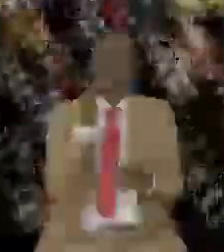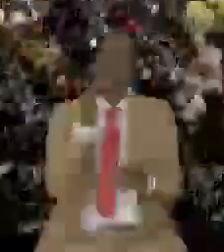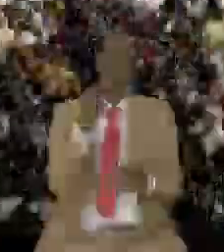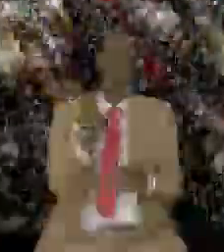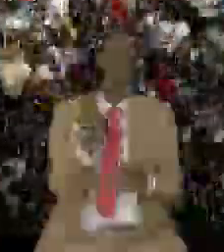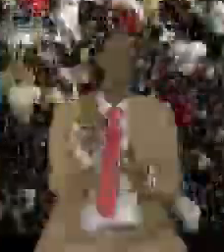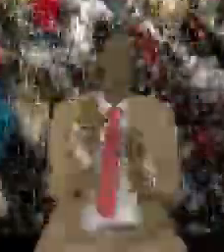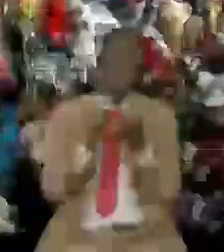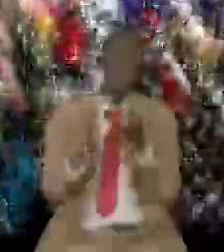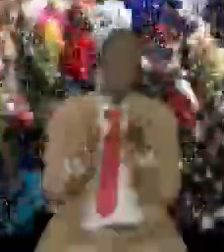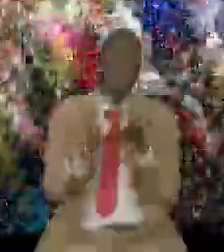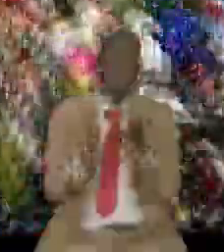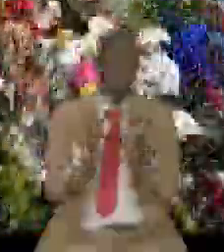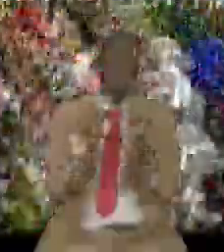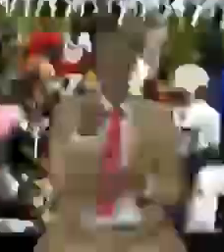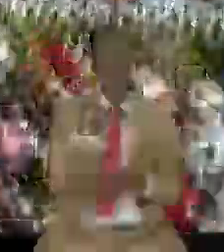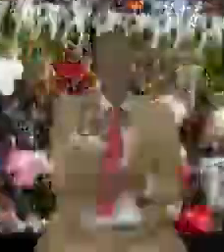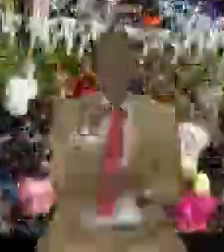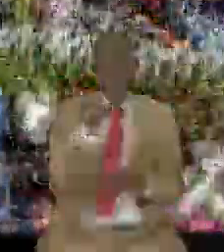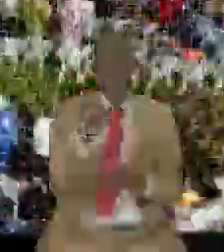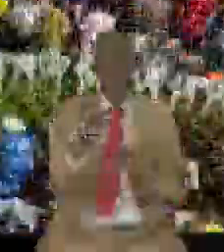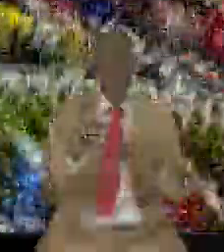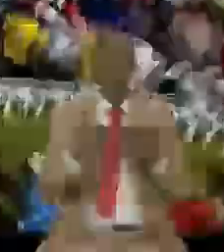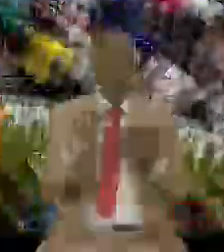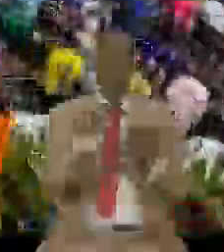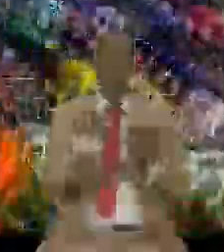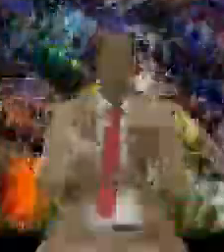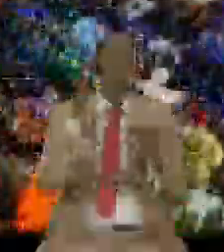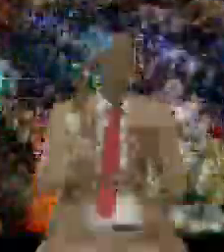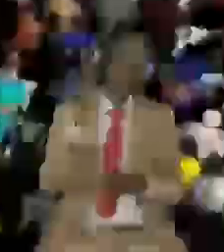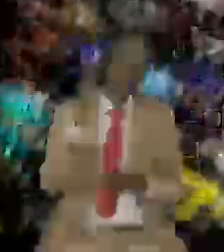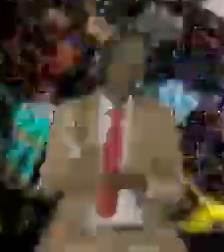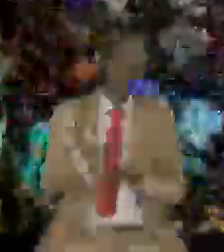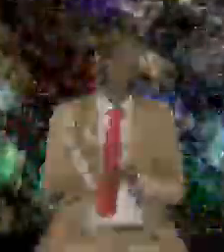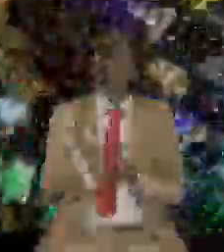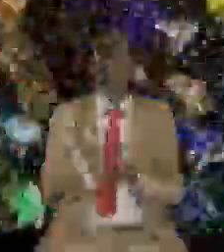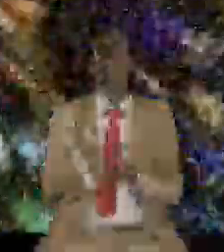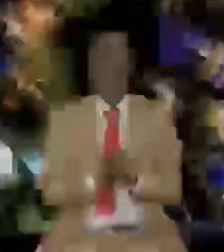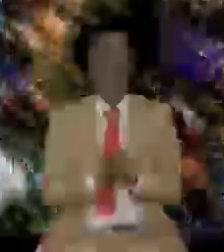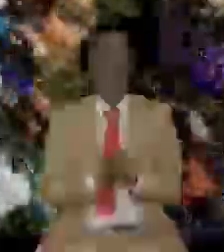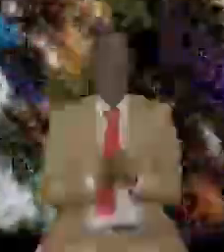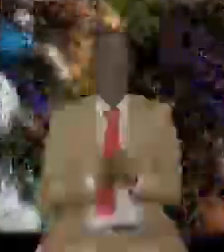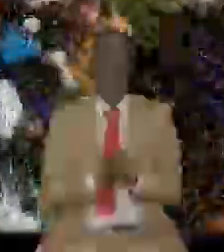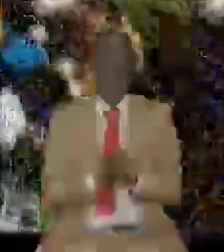Check up. You have a testimony. Check up. You have.